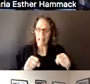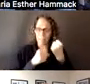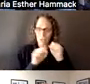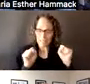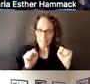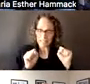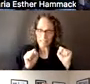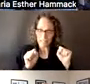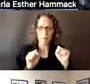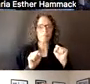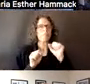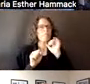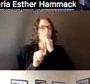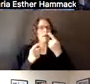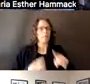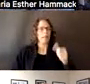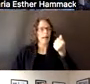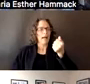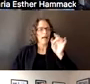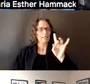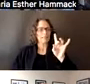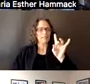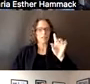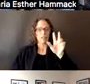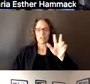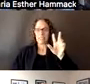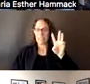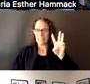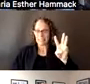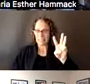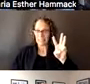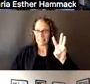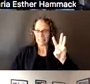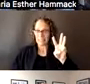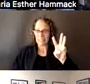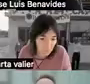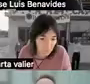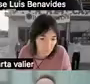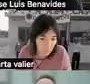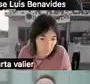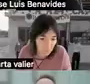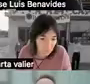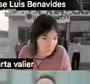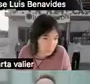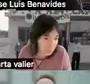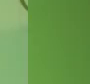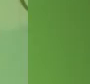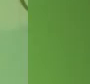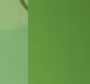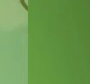1836, these tensions had created a lot of rifts in Texas that that Isabella